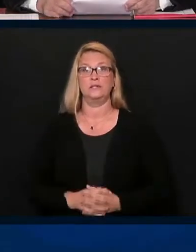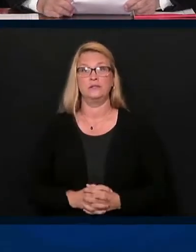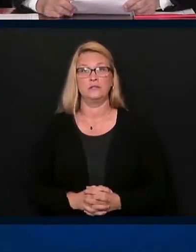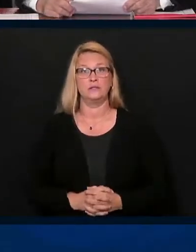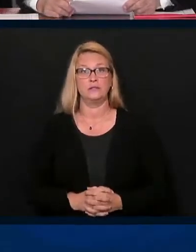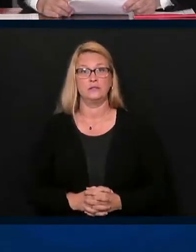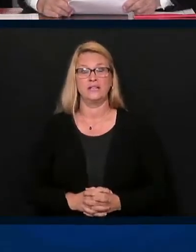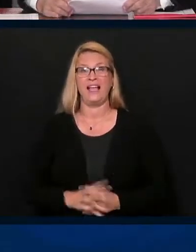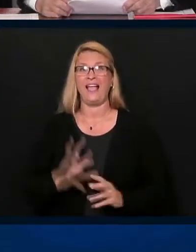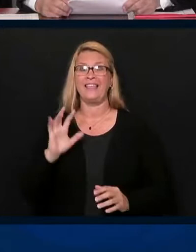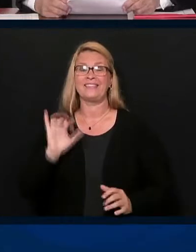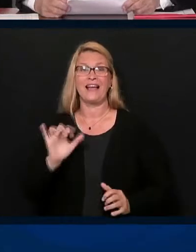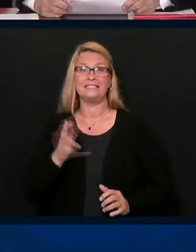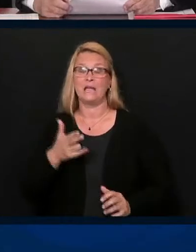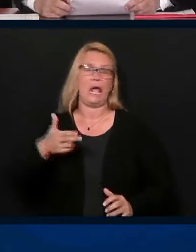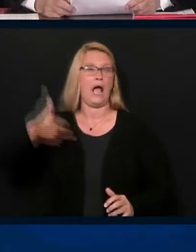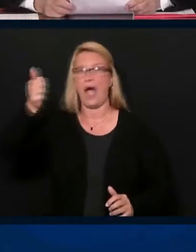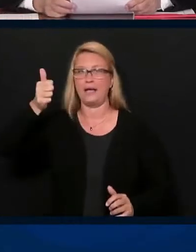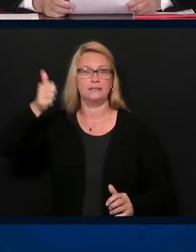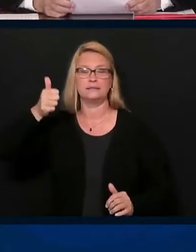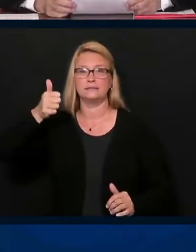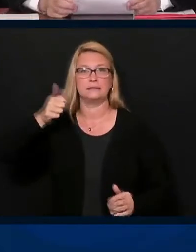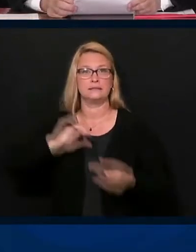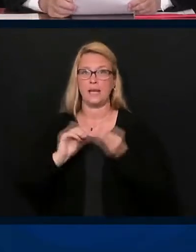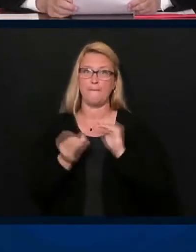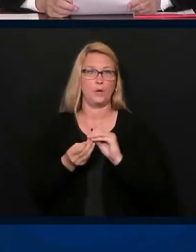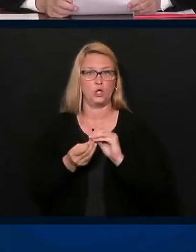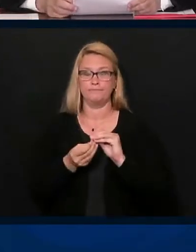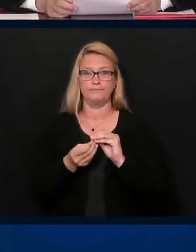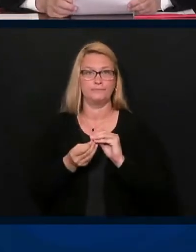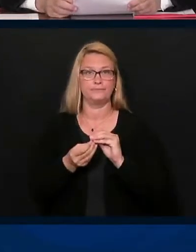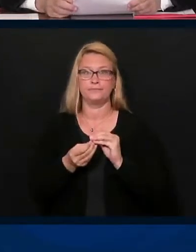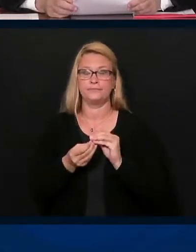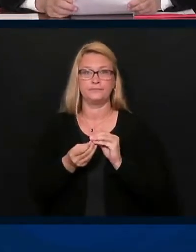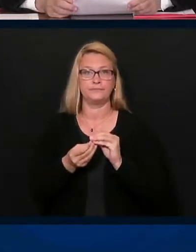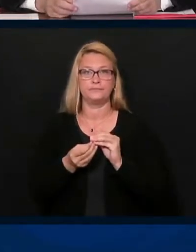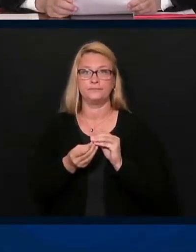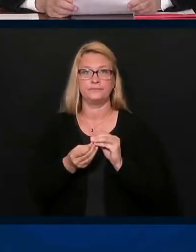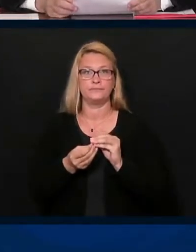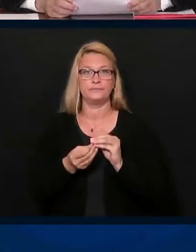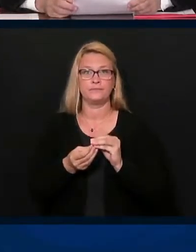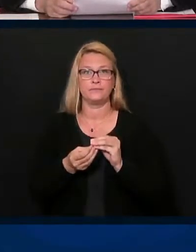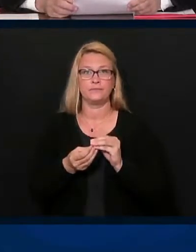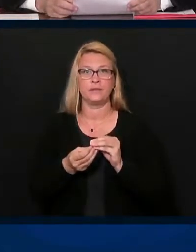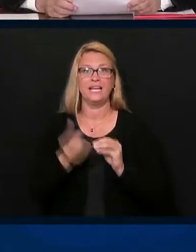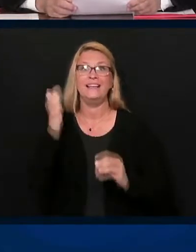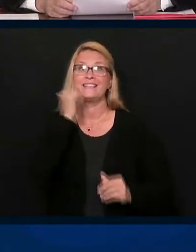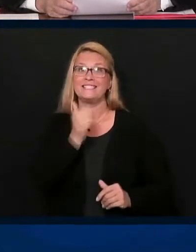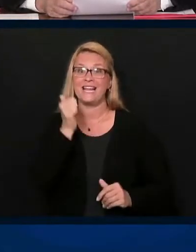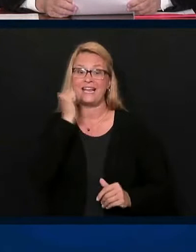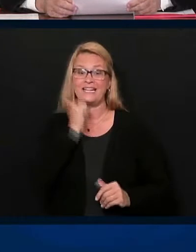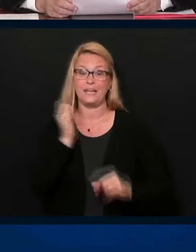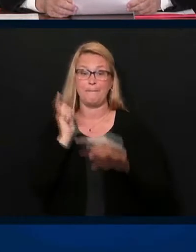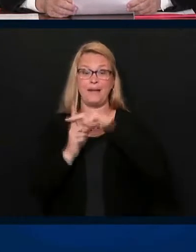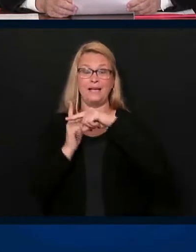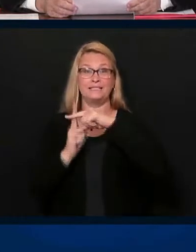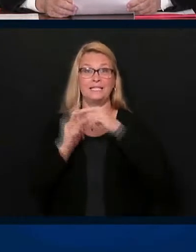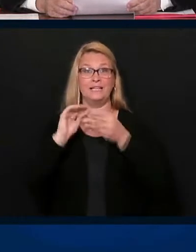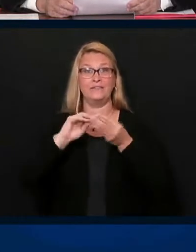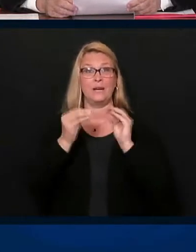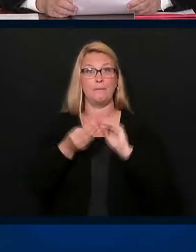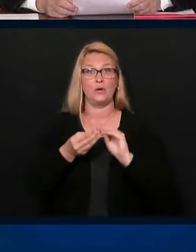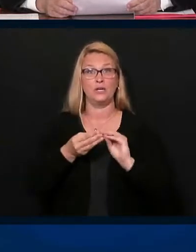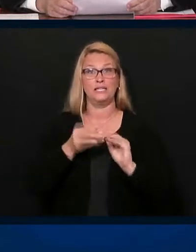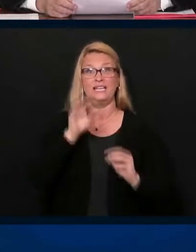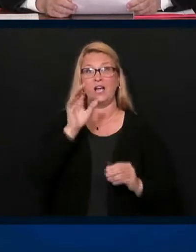This is a record beyond belief. Our daily positivity rate is